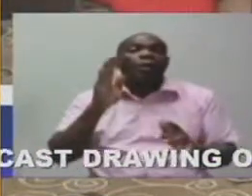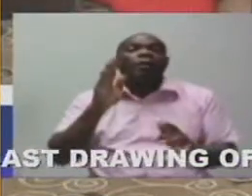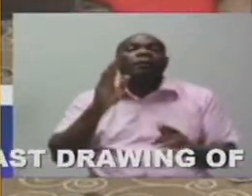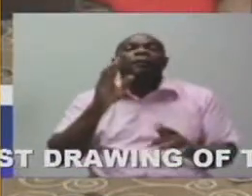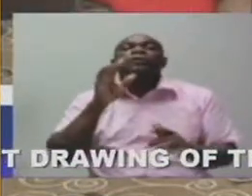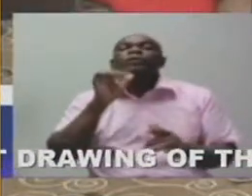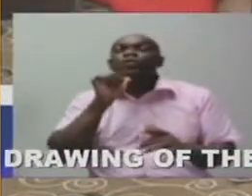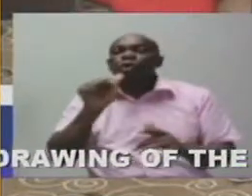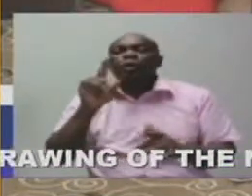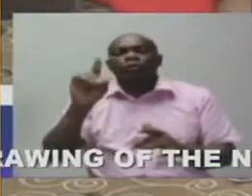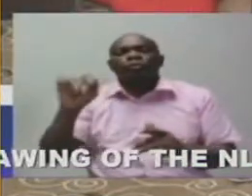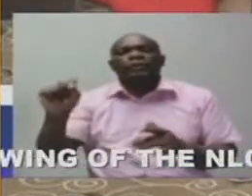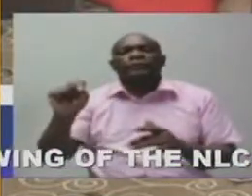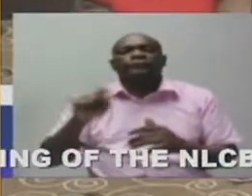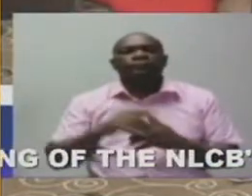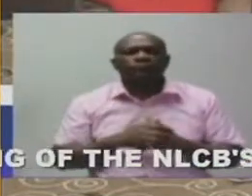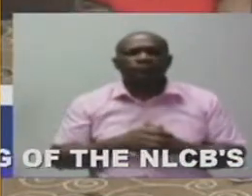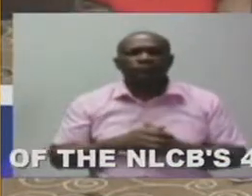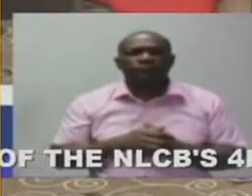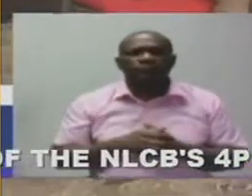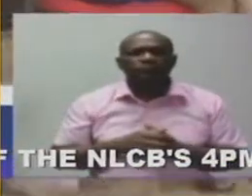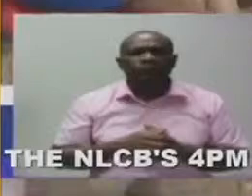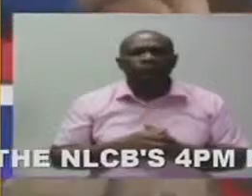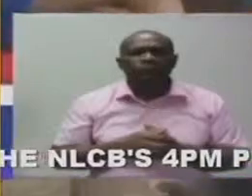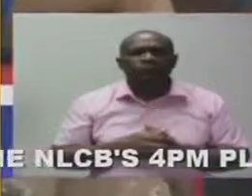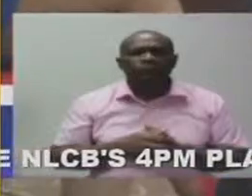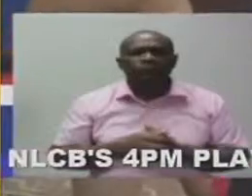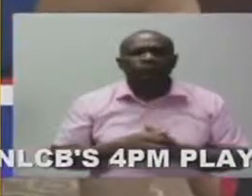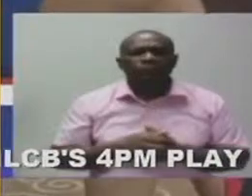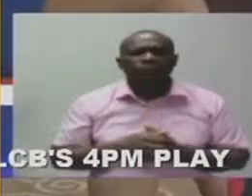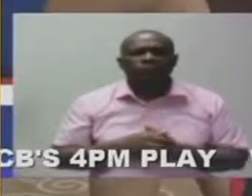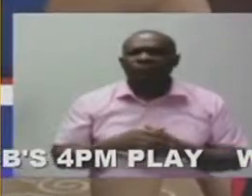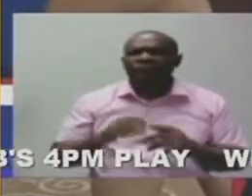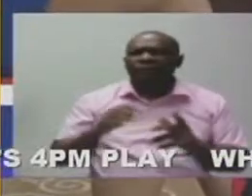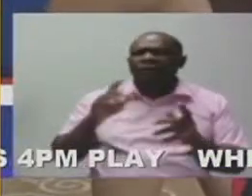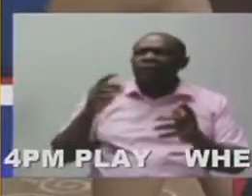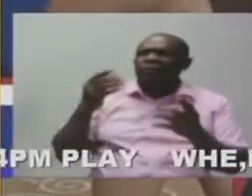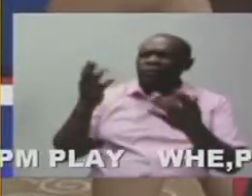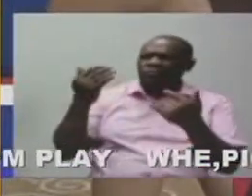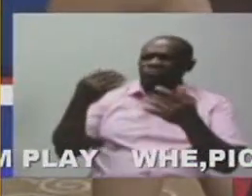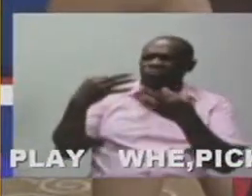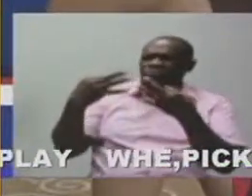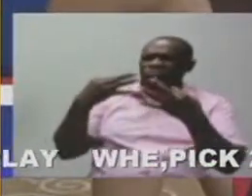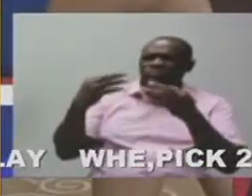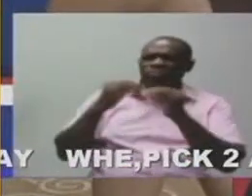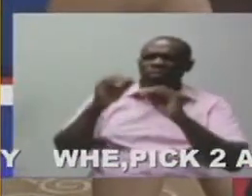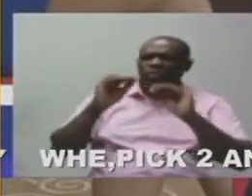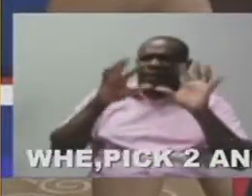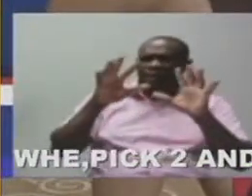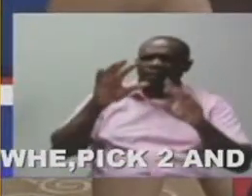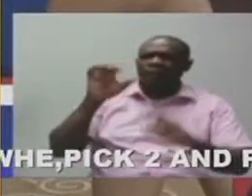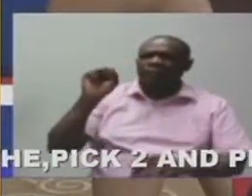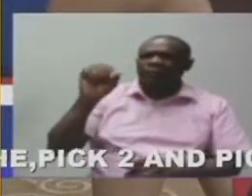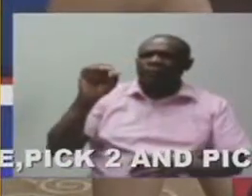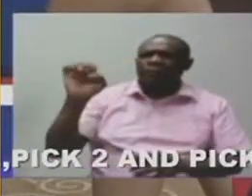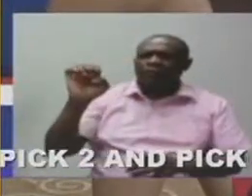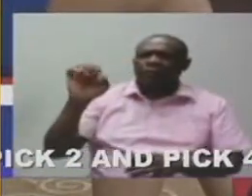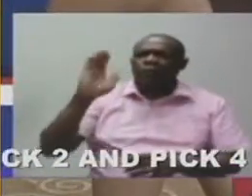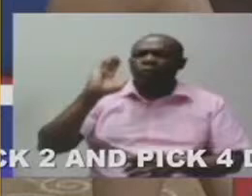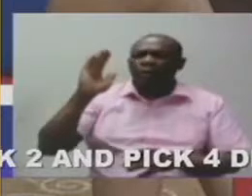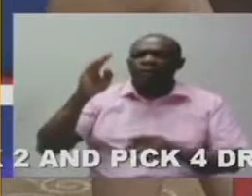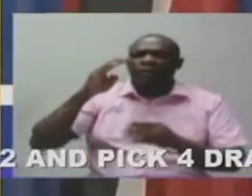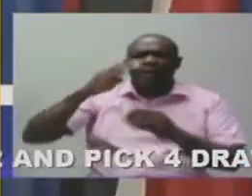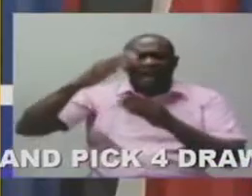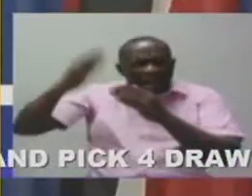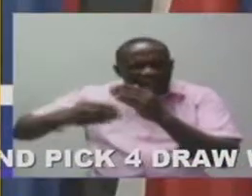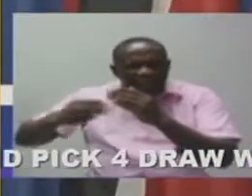For the folks at home and for my well-being as well, the SOE itself will be lifted come the 30th, or will it be on the Wednesday? On